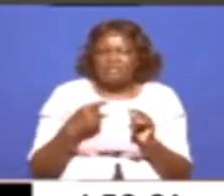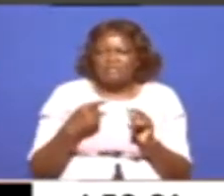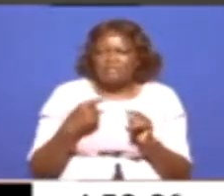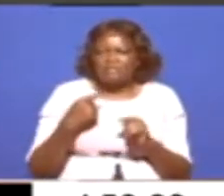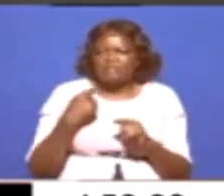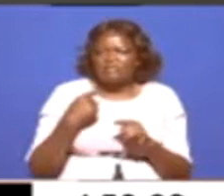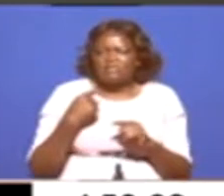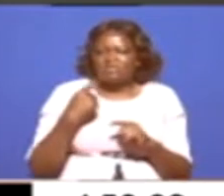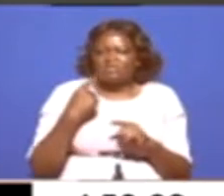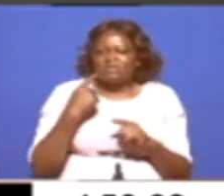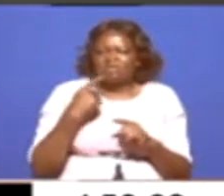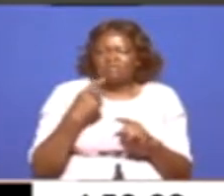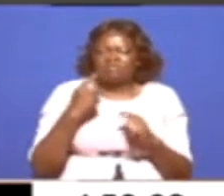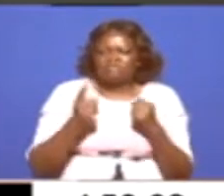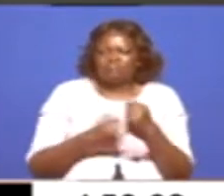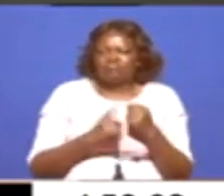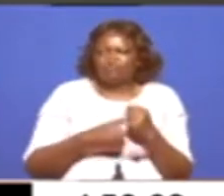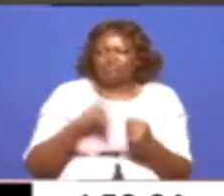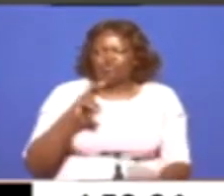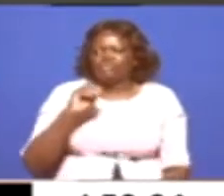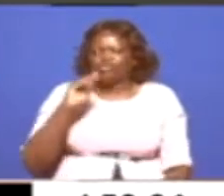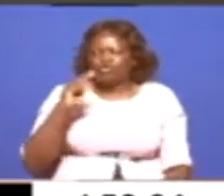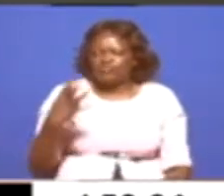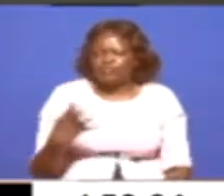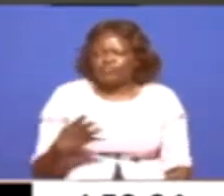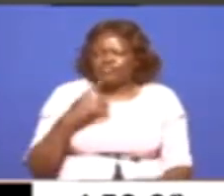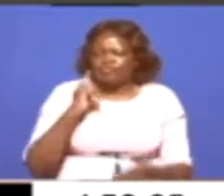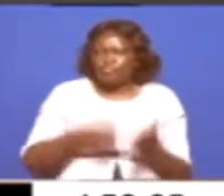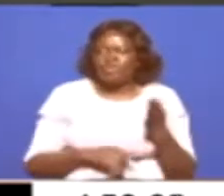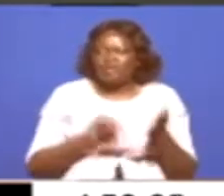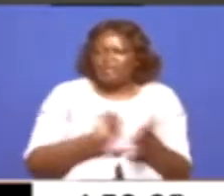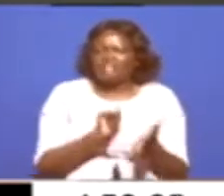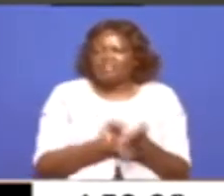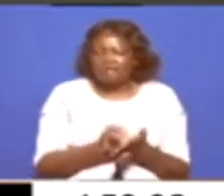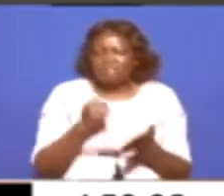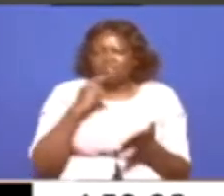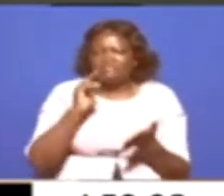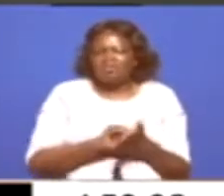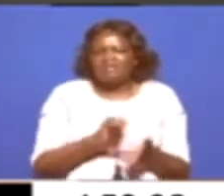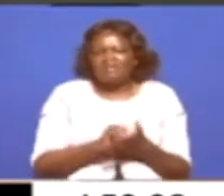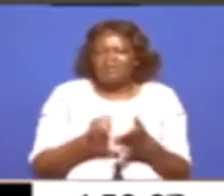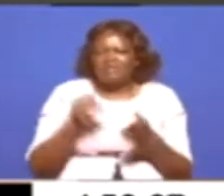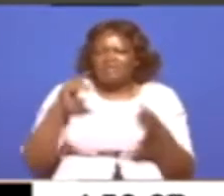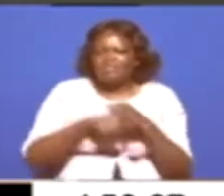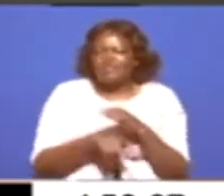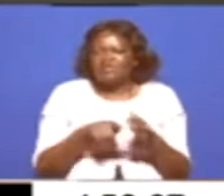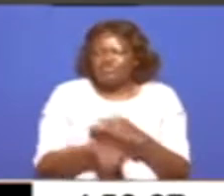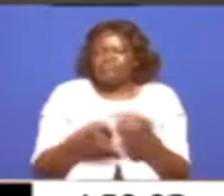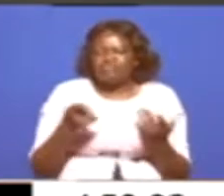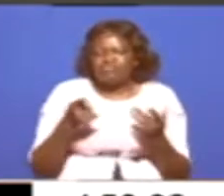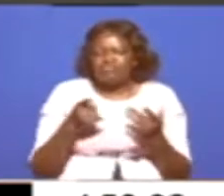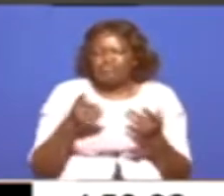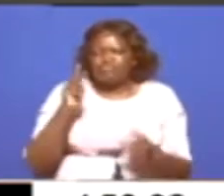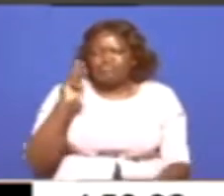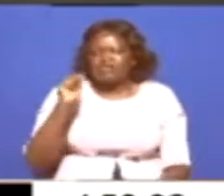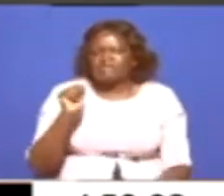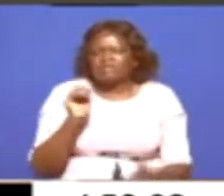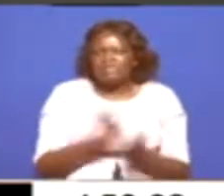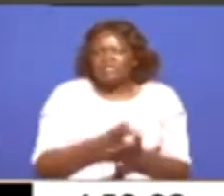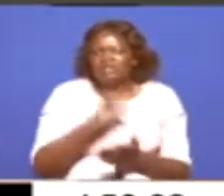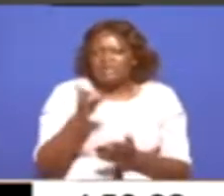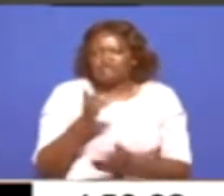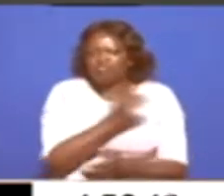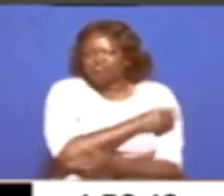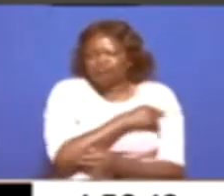mid-2024. Konza Technopolis Chief Engineer John Tonui has further said admission of master and doctorate students is expected